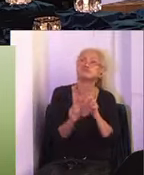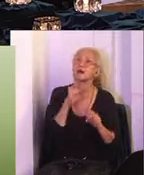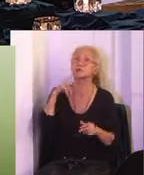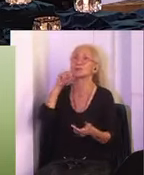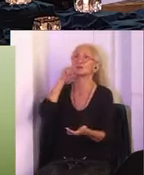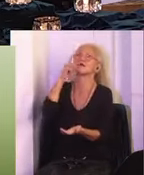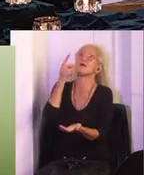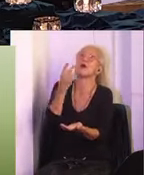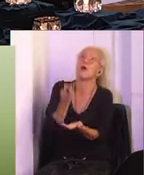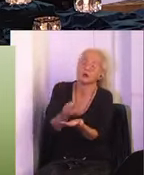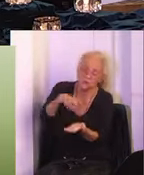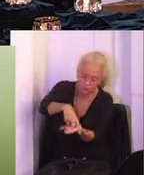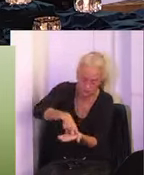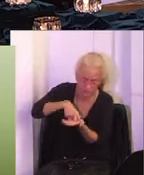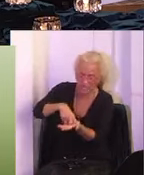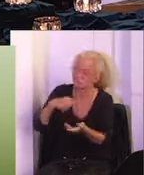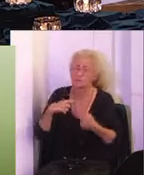we humbly